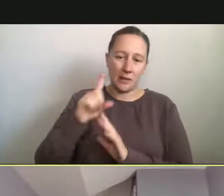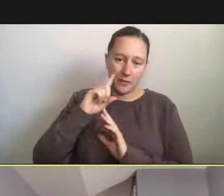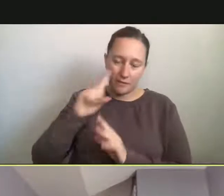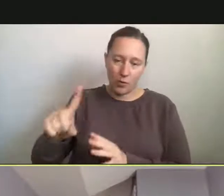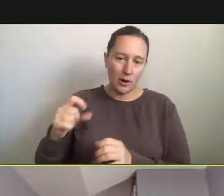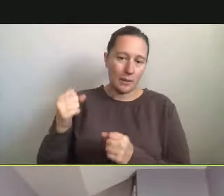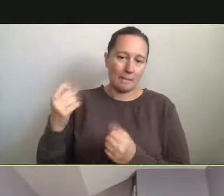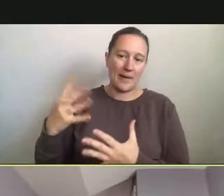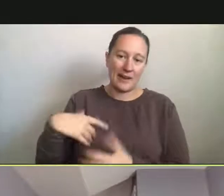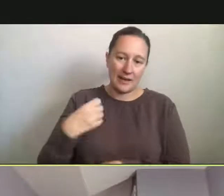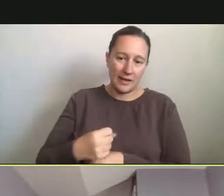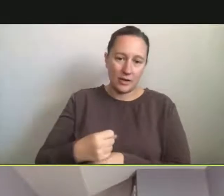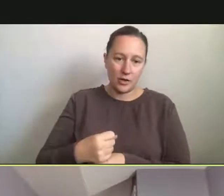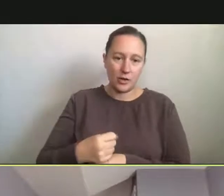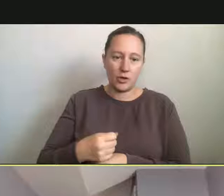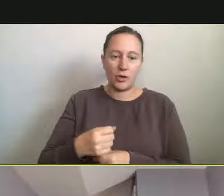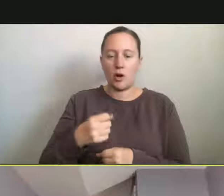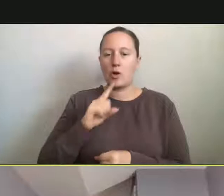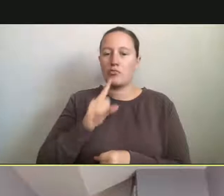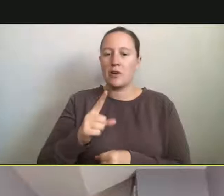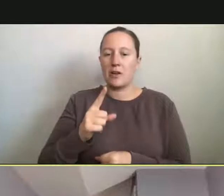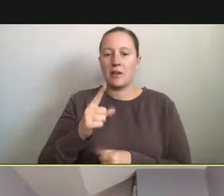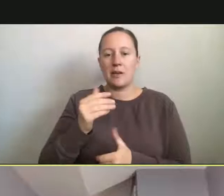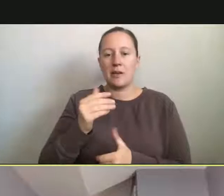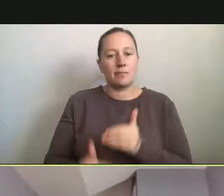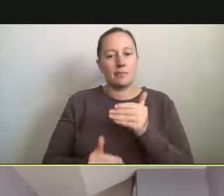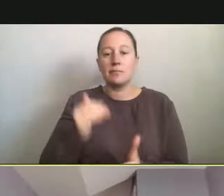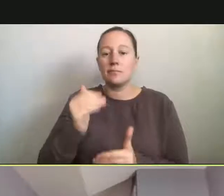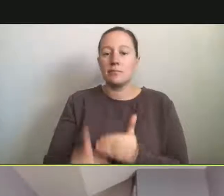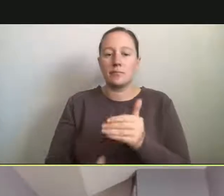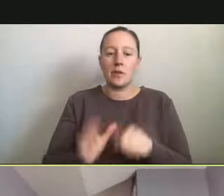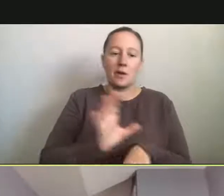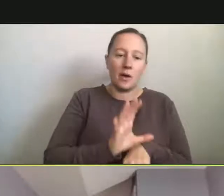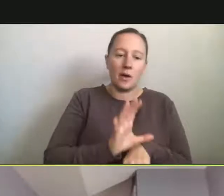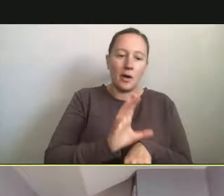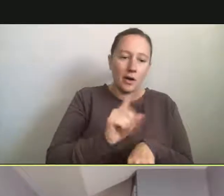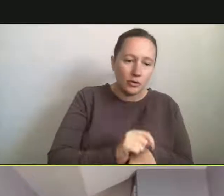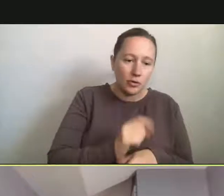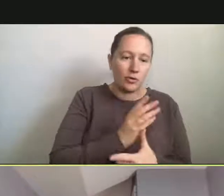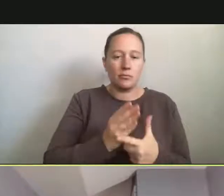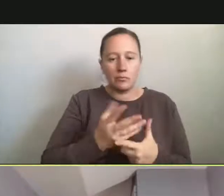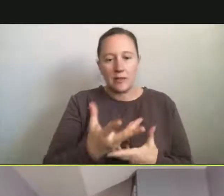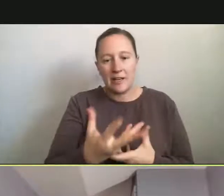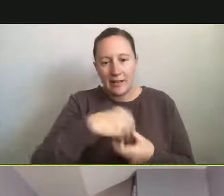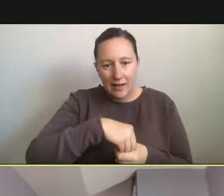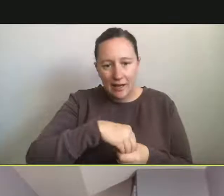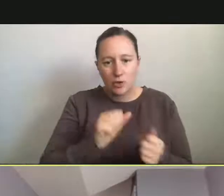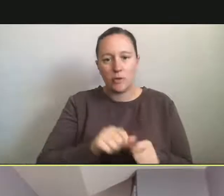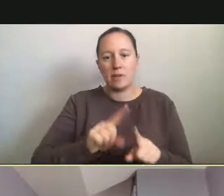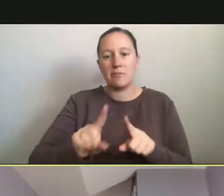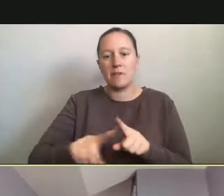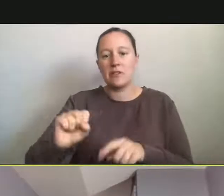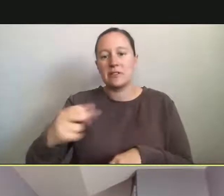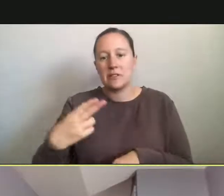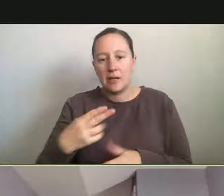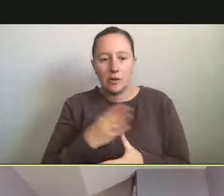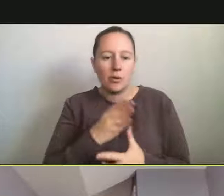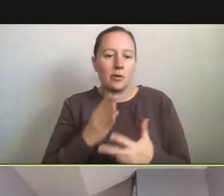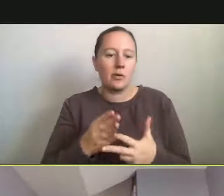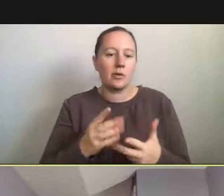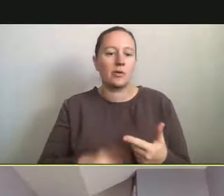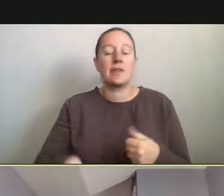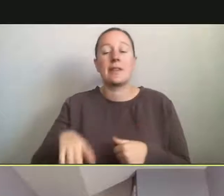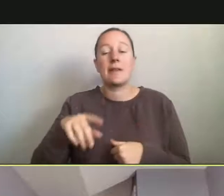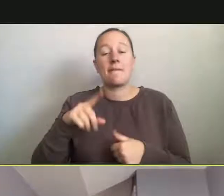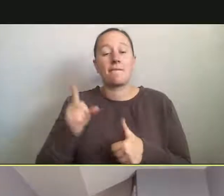resulted from an iterative process of consultation and engagement with various stakeholders. So NIH first announced its